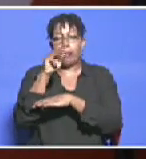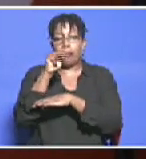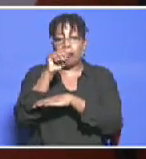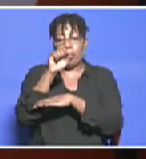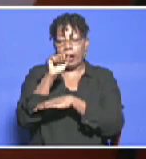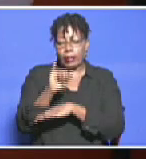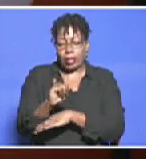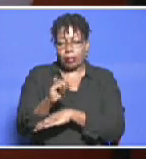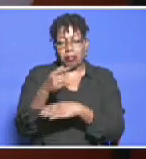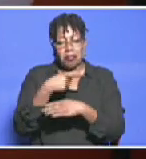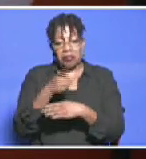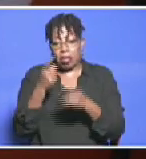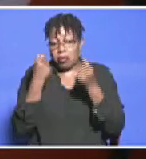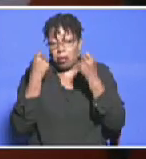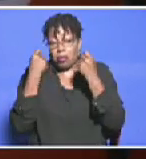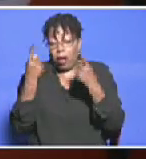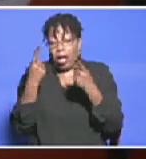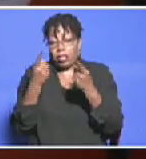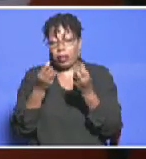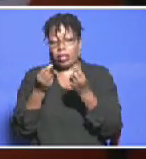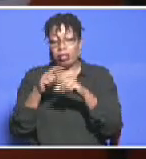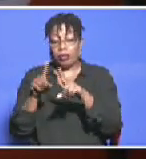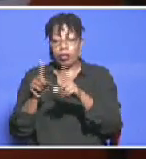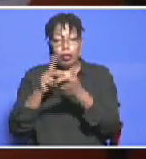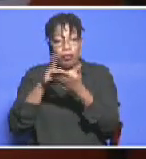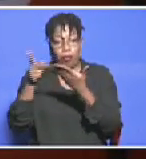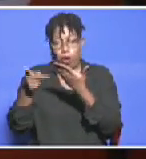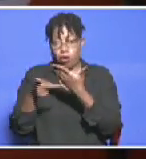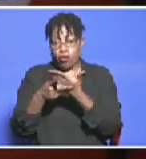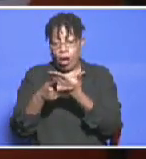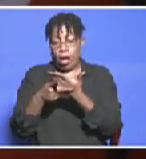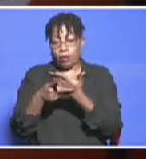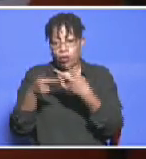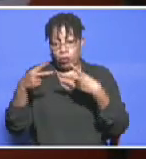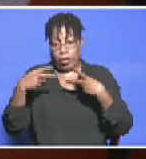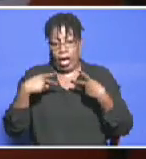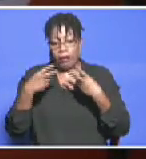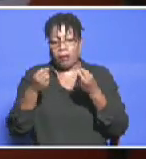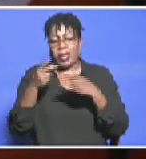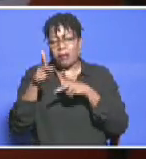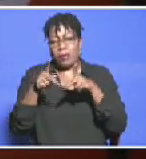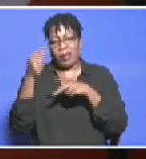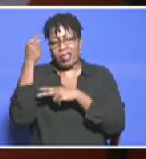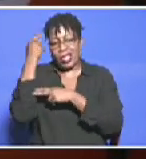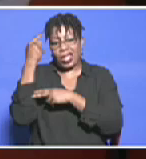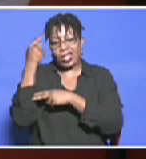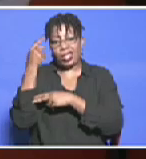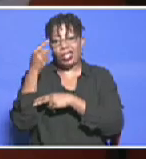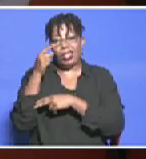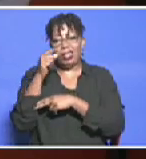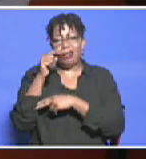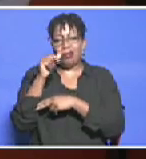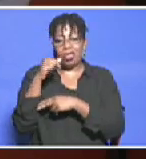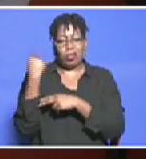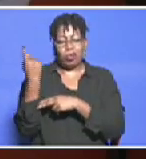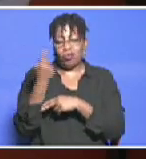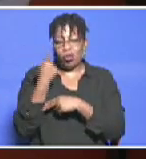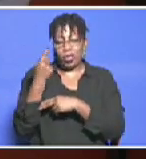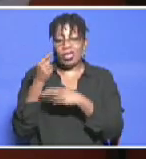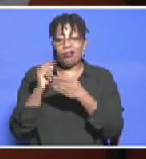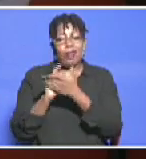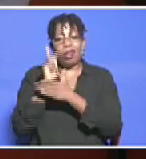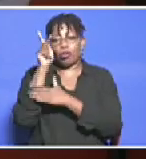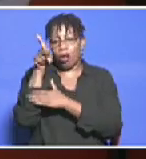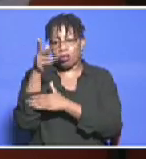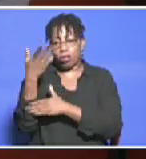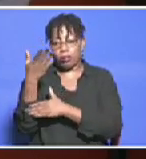surprised by the amount of programs that we offer. Like I said earlier, most people think associate BAMC with just agriculture.